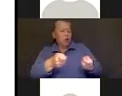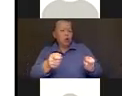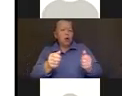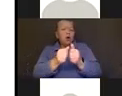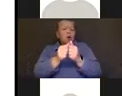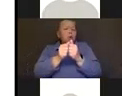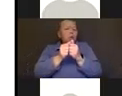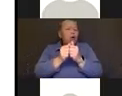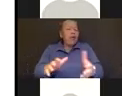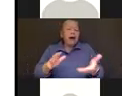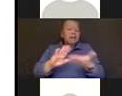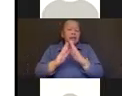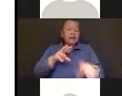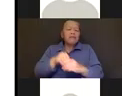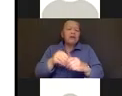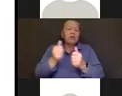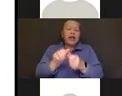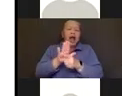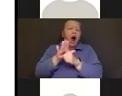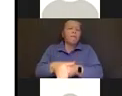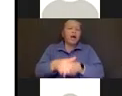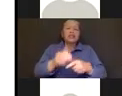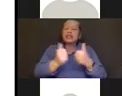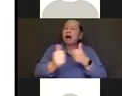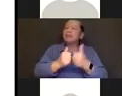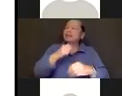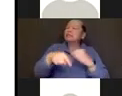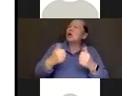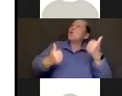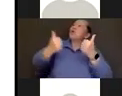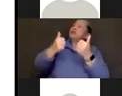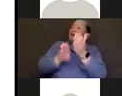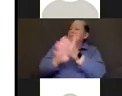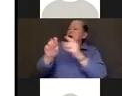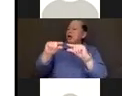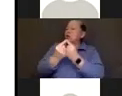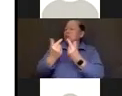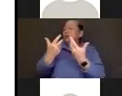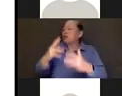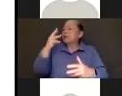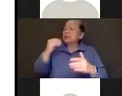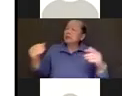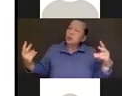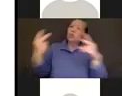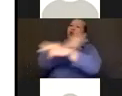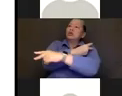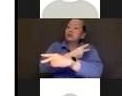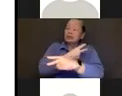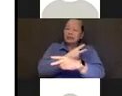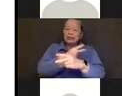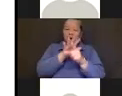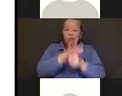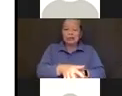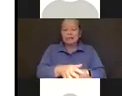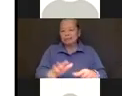derby over which minority group has been the most oppressed in history. It is important to note that people